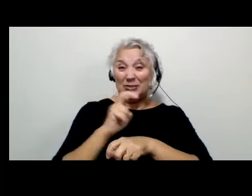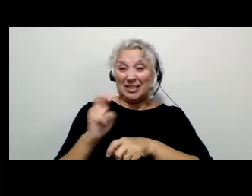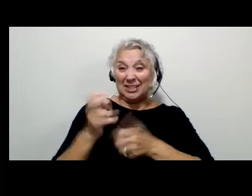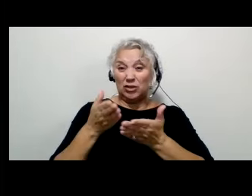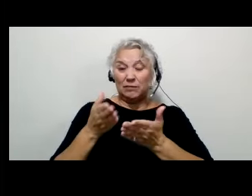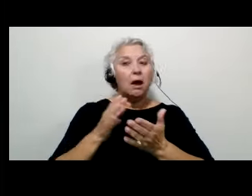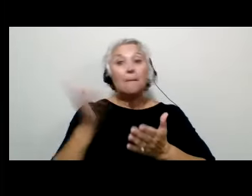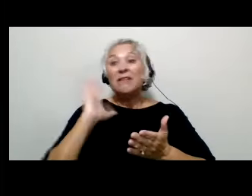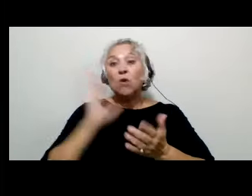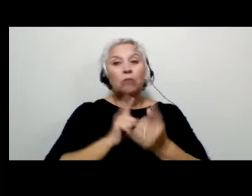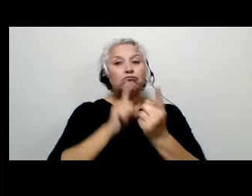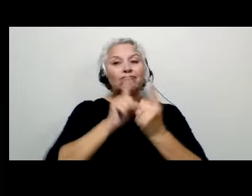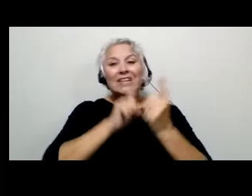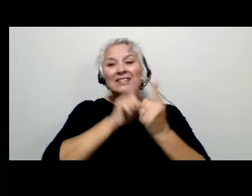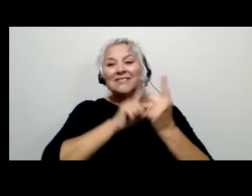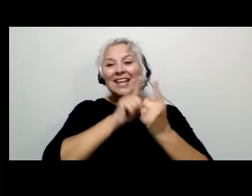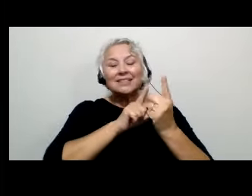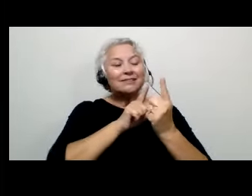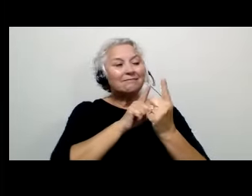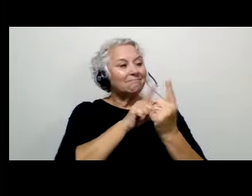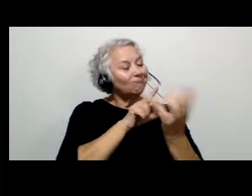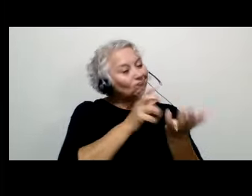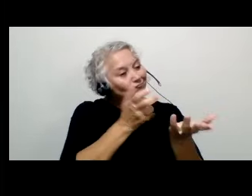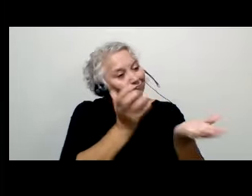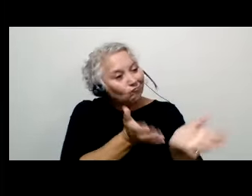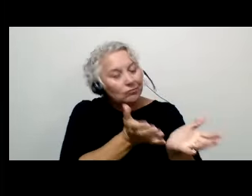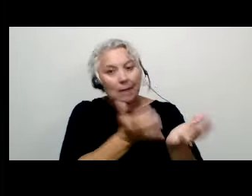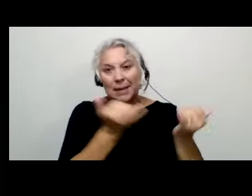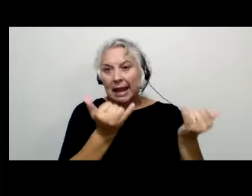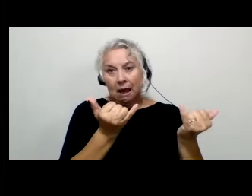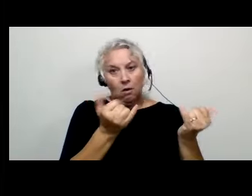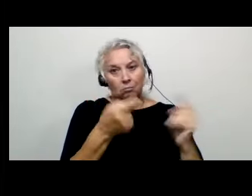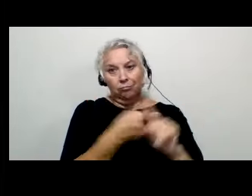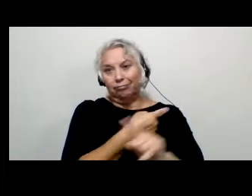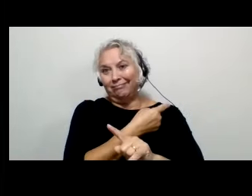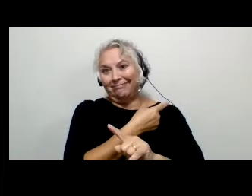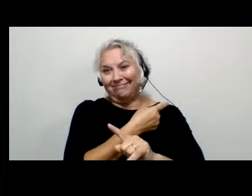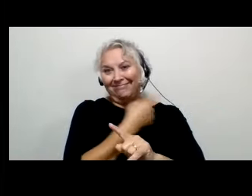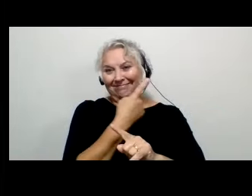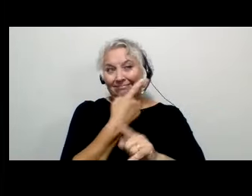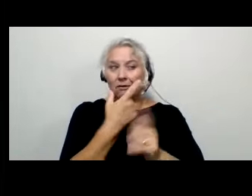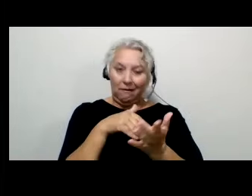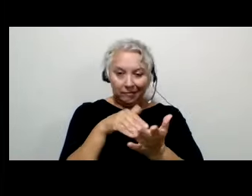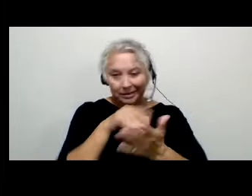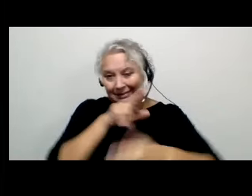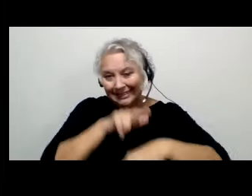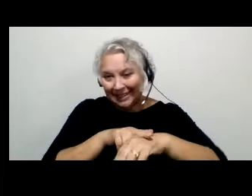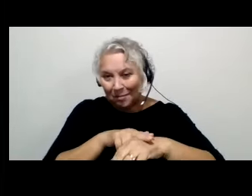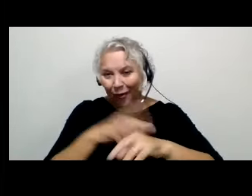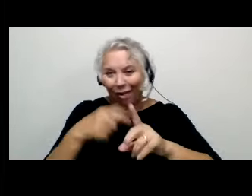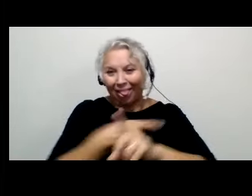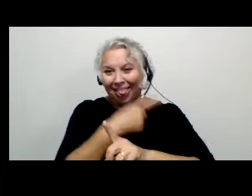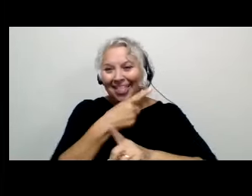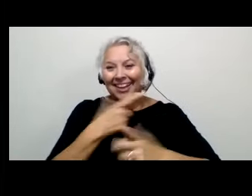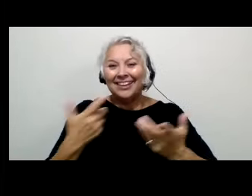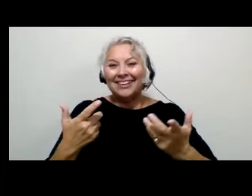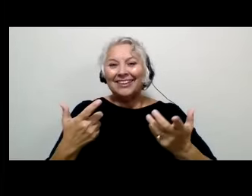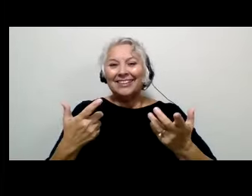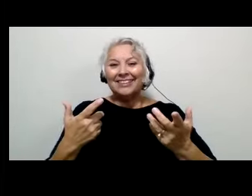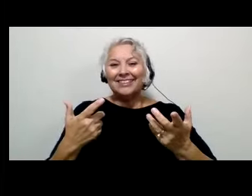face-to-face. But we've had to think outside the box, as we often do in any kind of